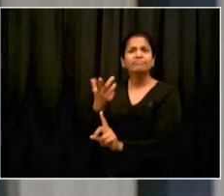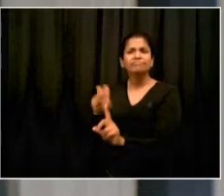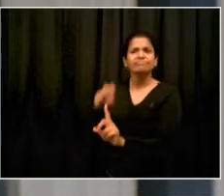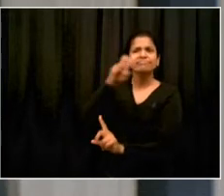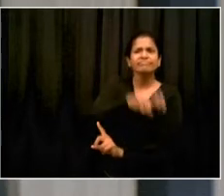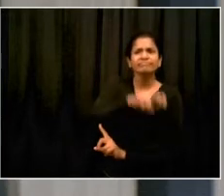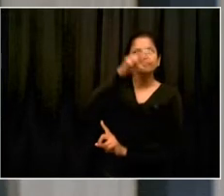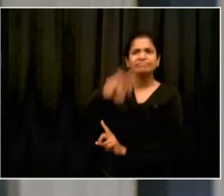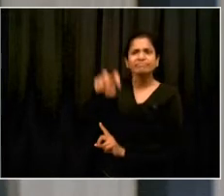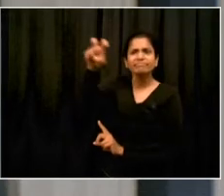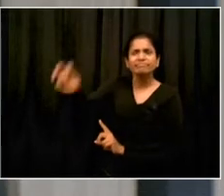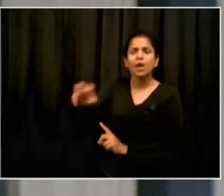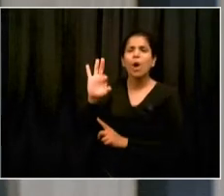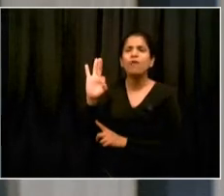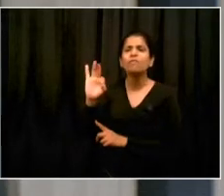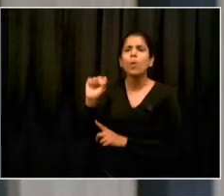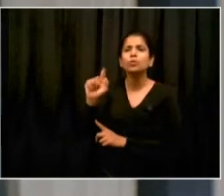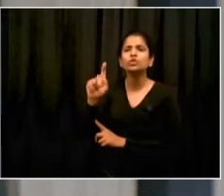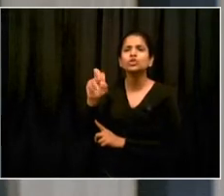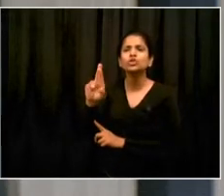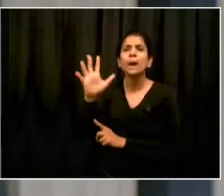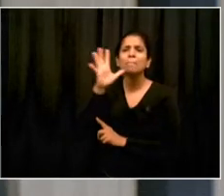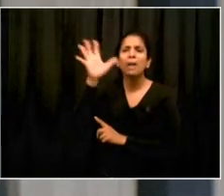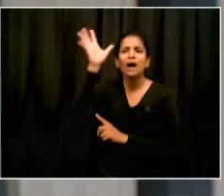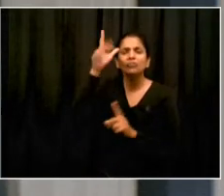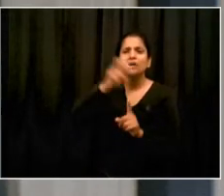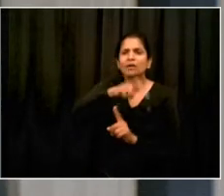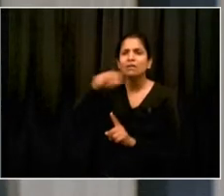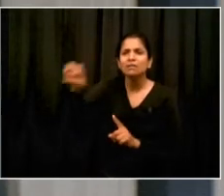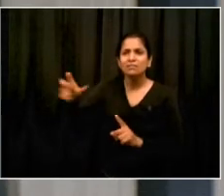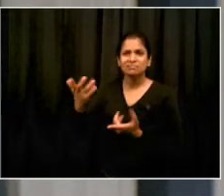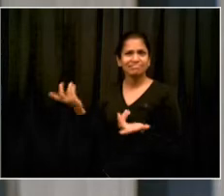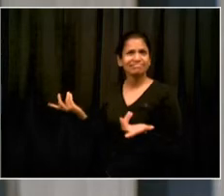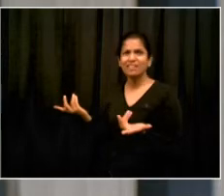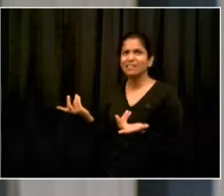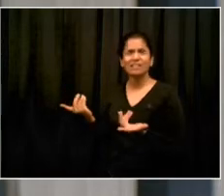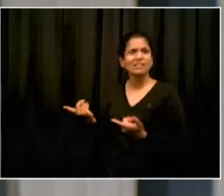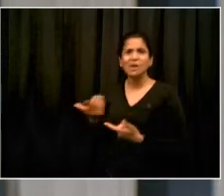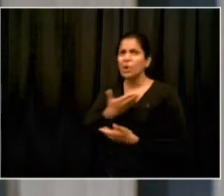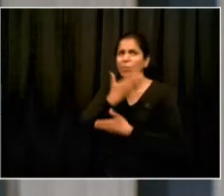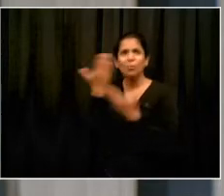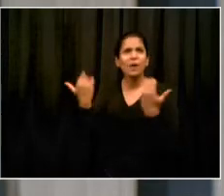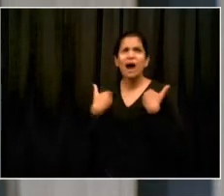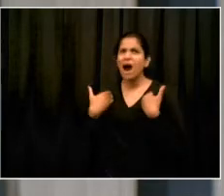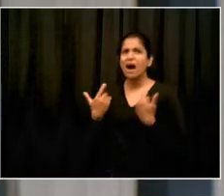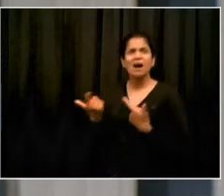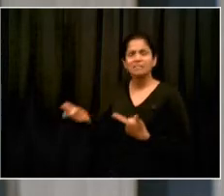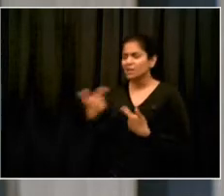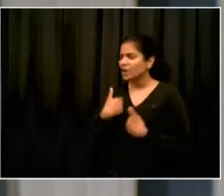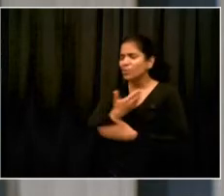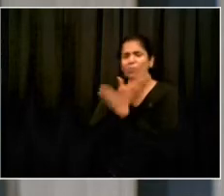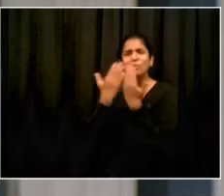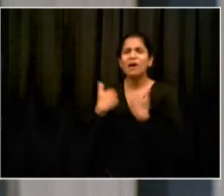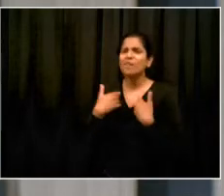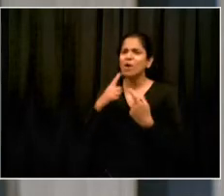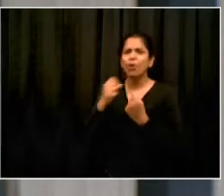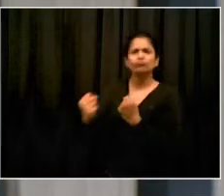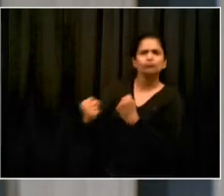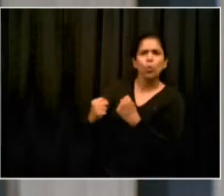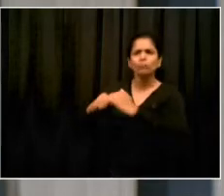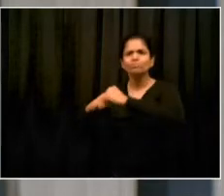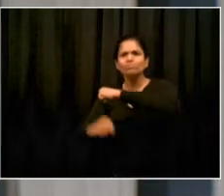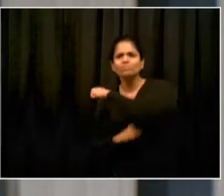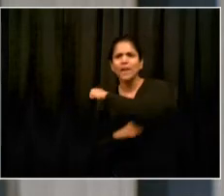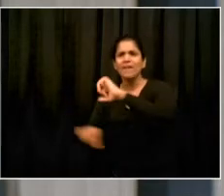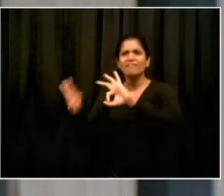school. You see, my friends, that's why it's so important that while we can do this safely, we do what we do for our children, because our